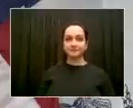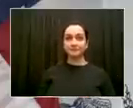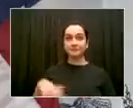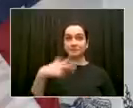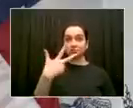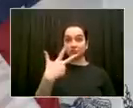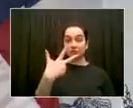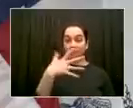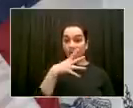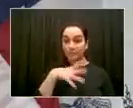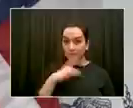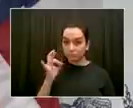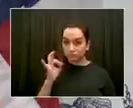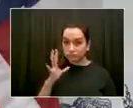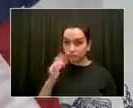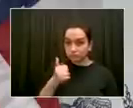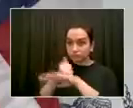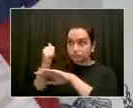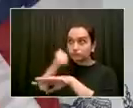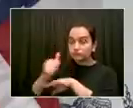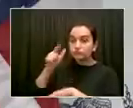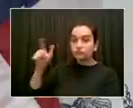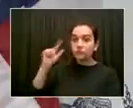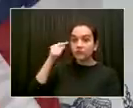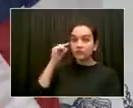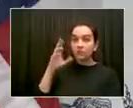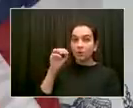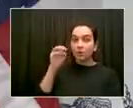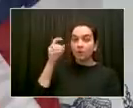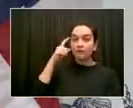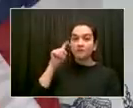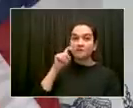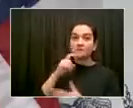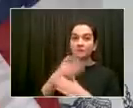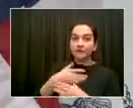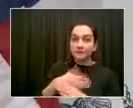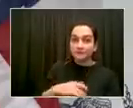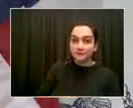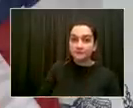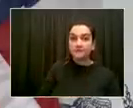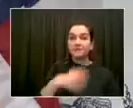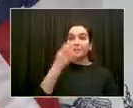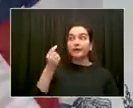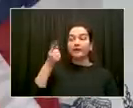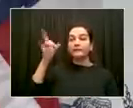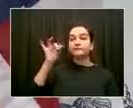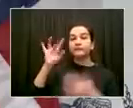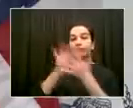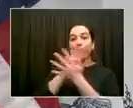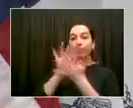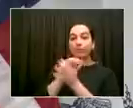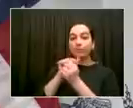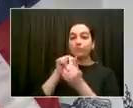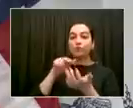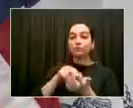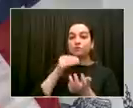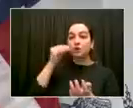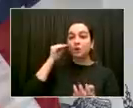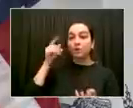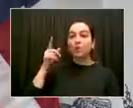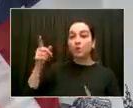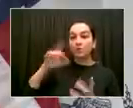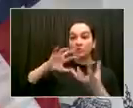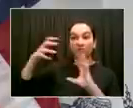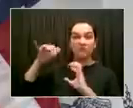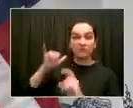to distract attention away from that. And people are smarter than that. They understand that everyone in this